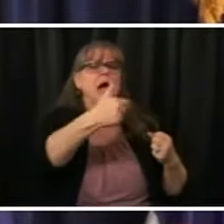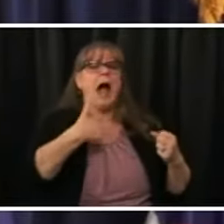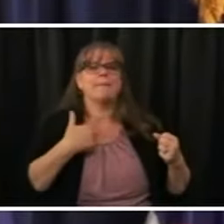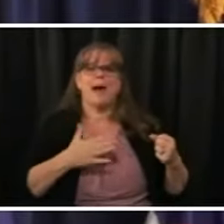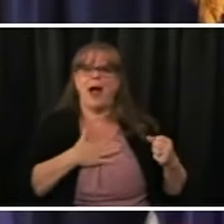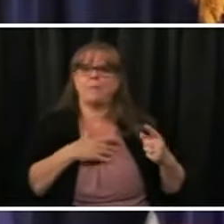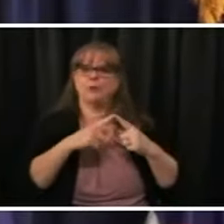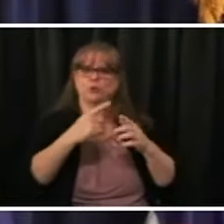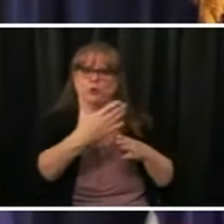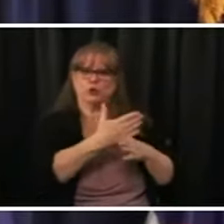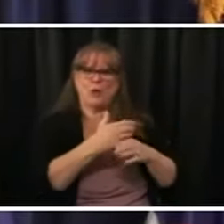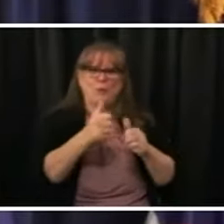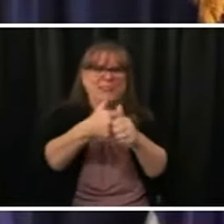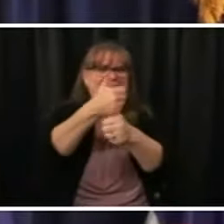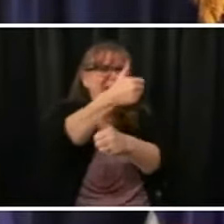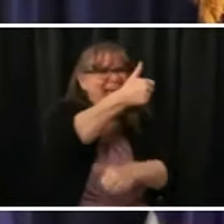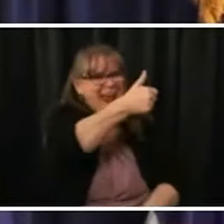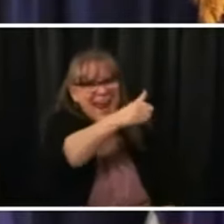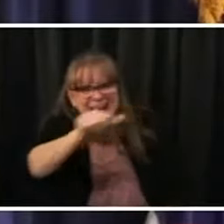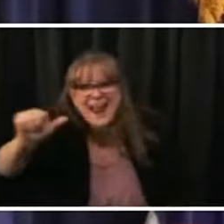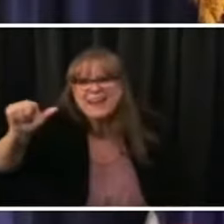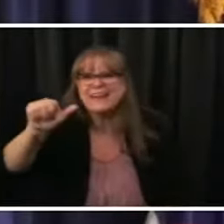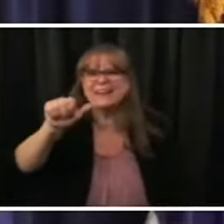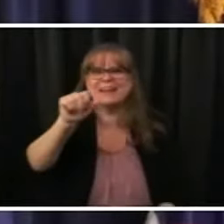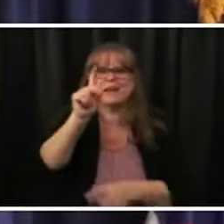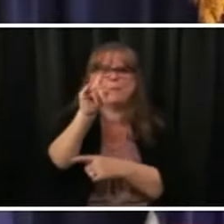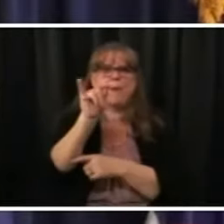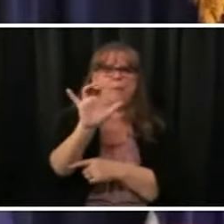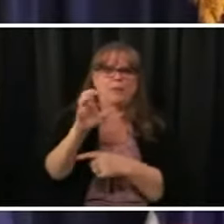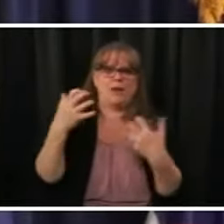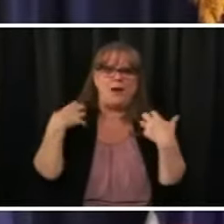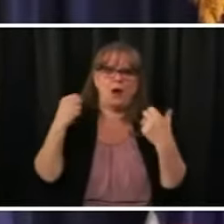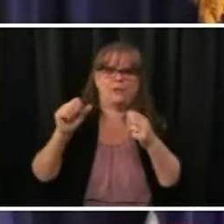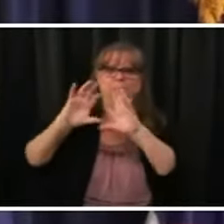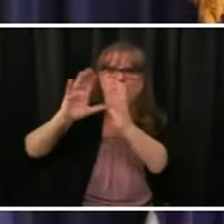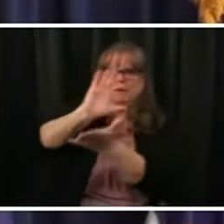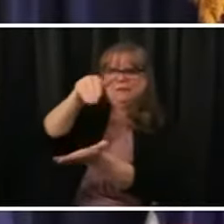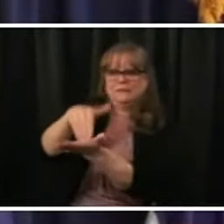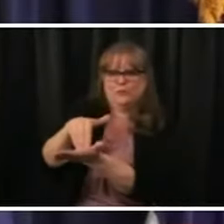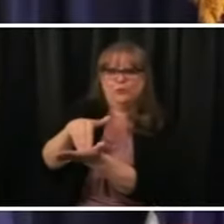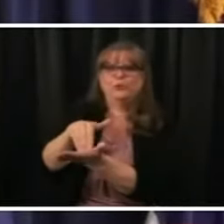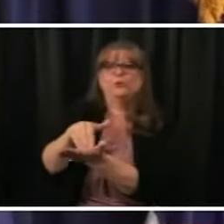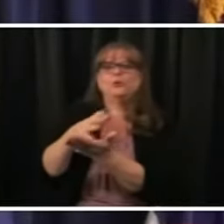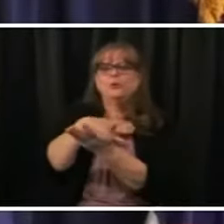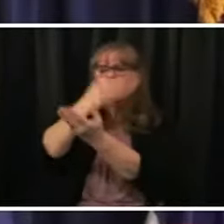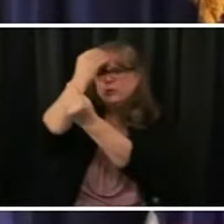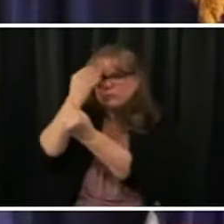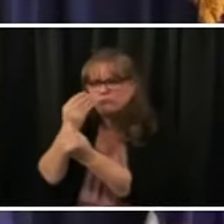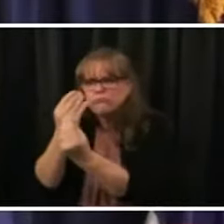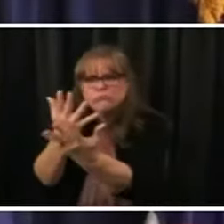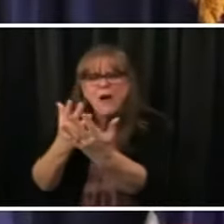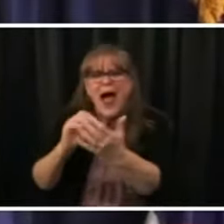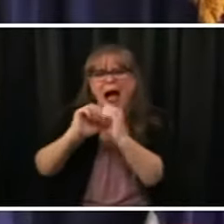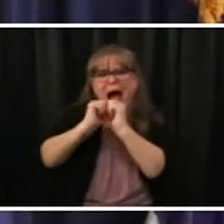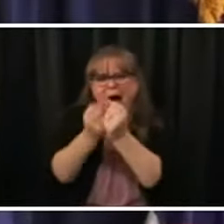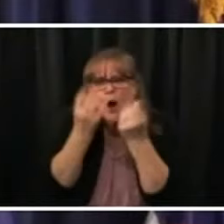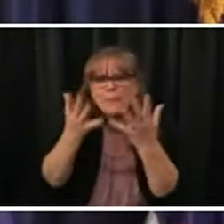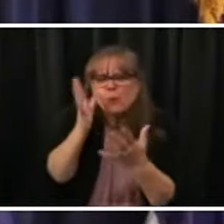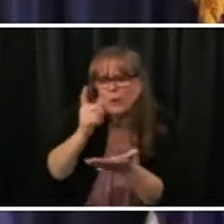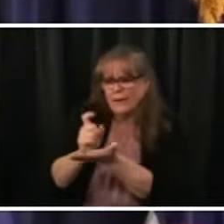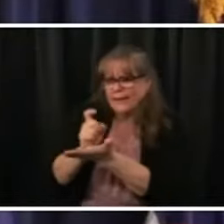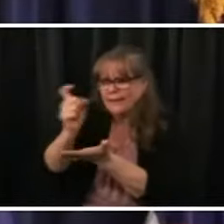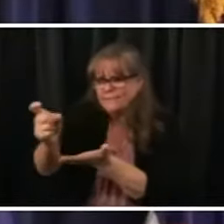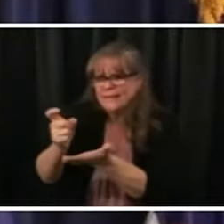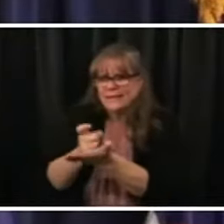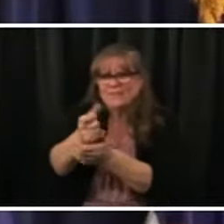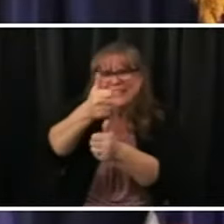areas, exact number of vaccines by provider in the county, dates provided. Now that we have